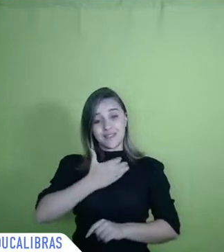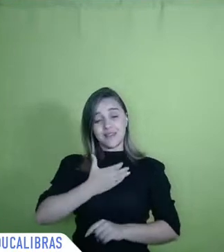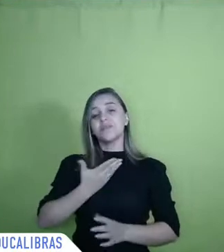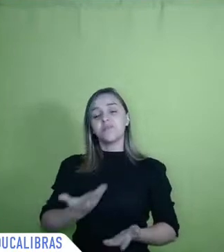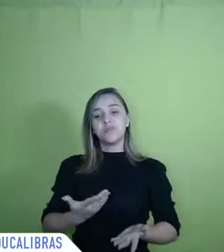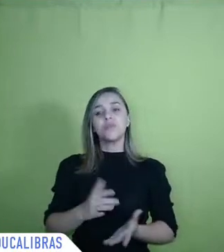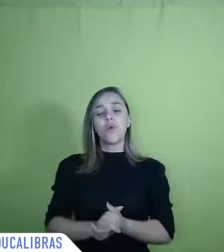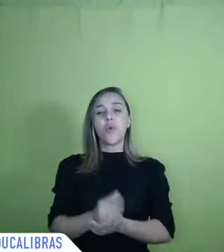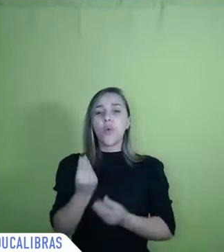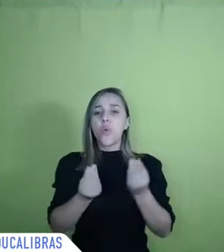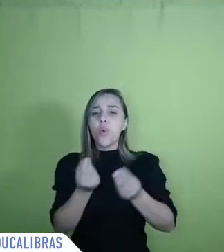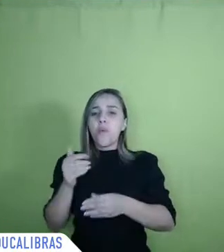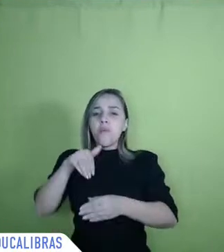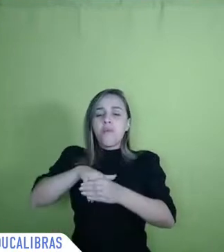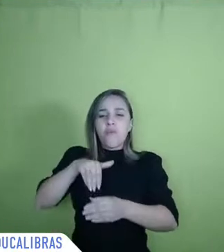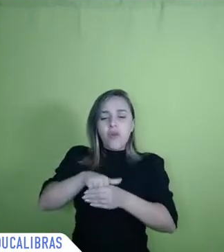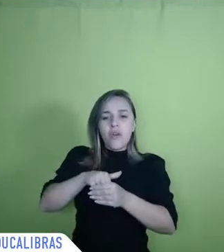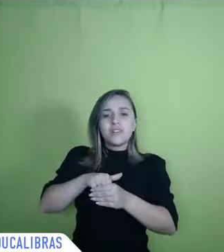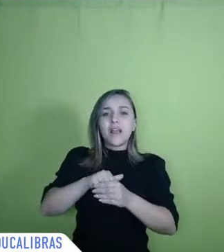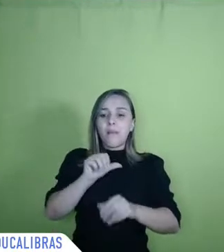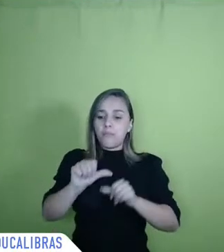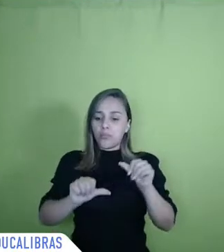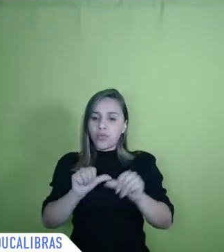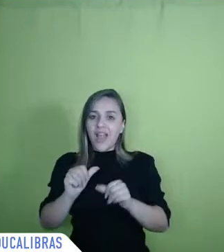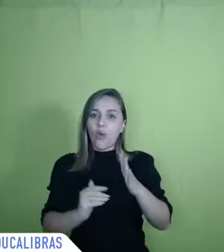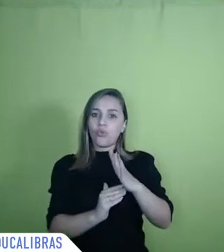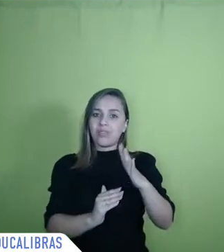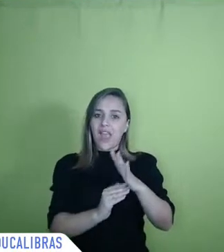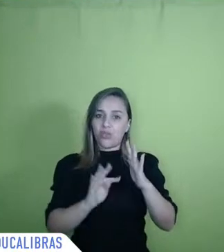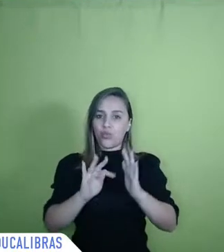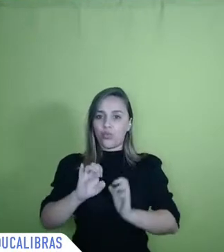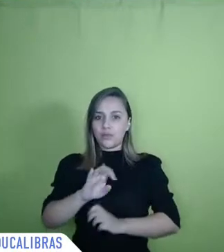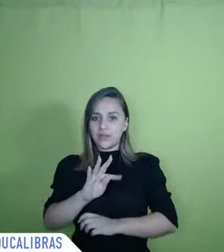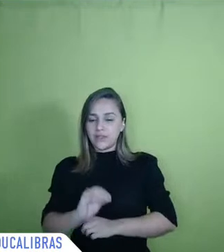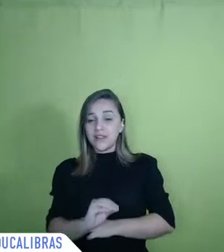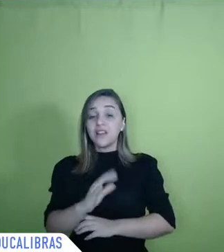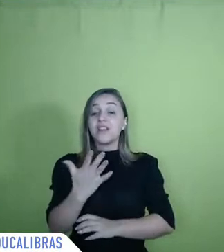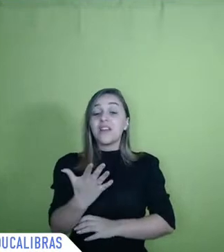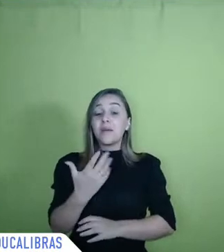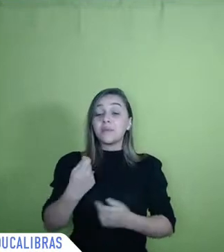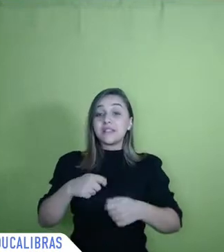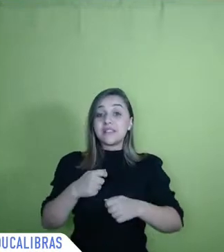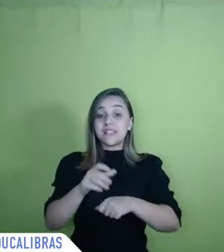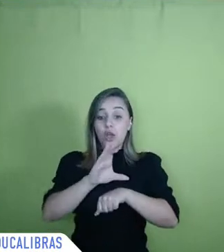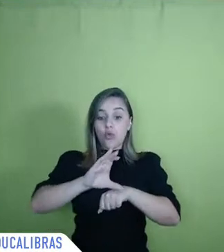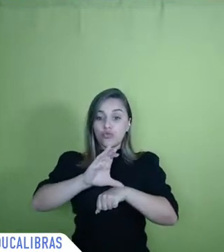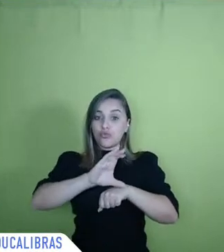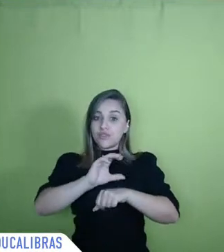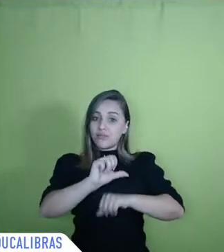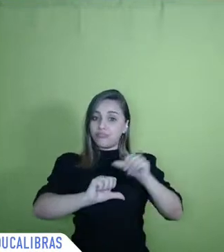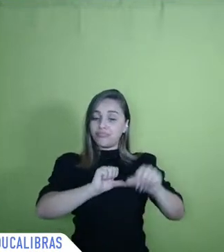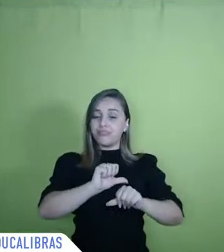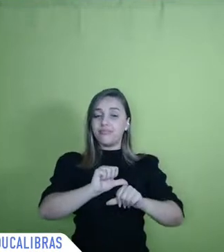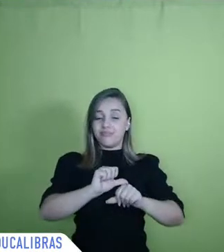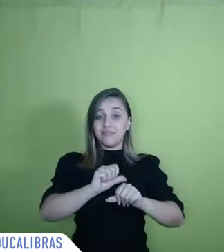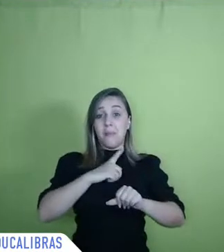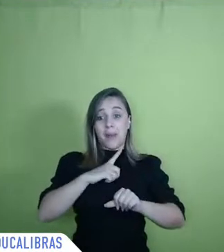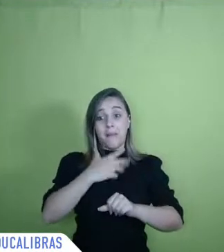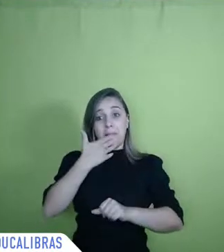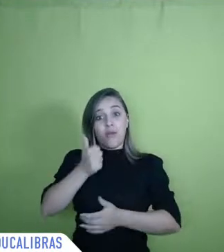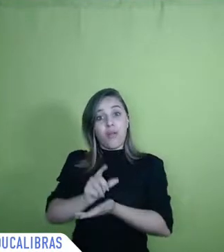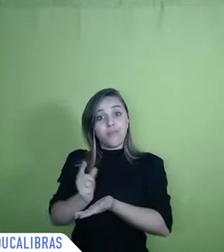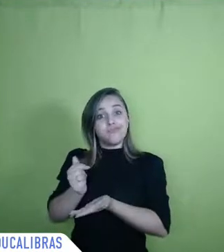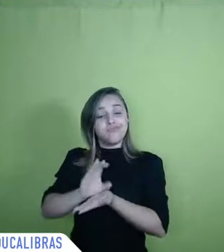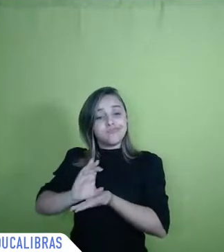So you won't have time to change the constitution, to change the upper